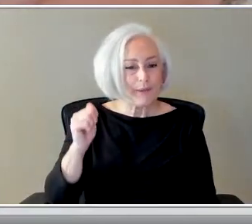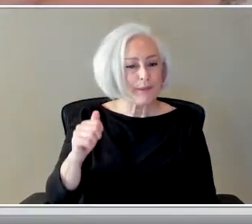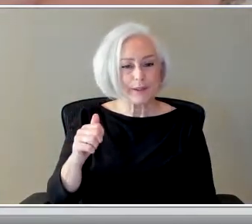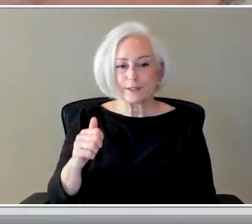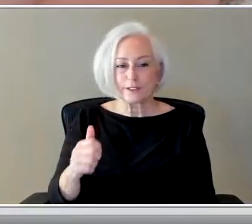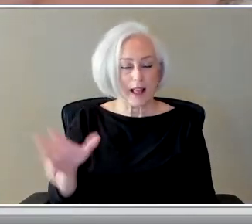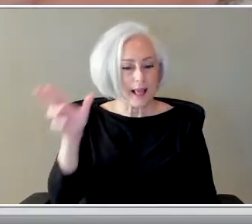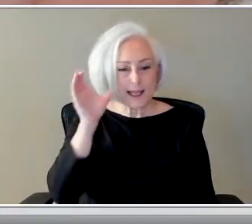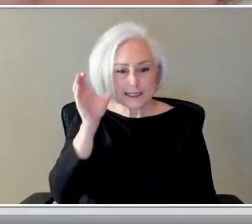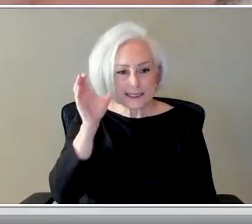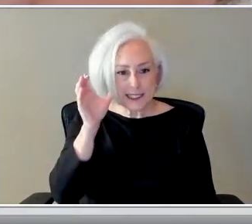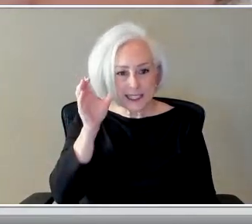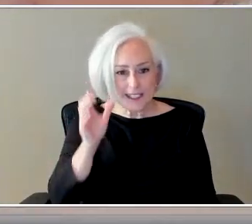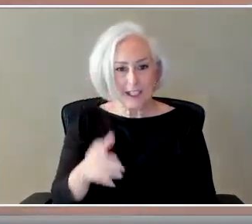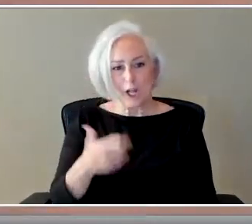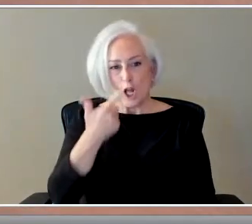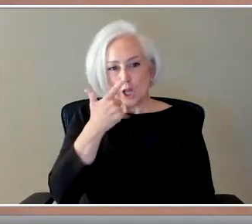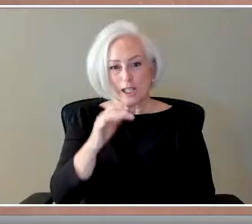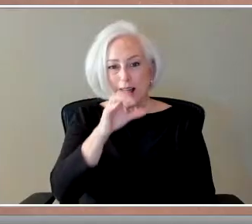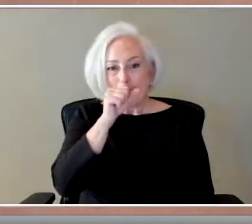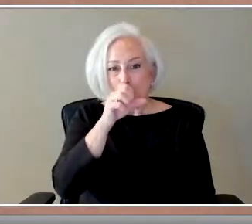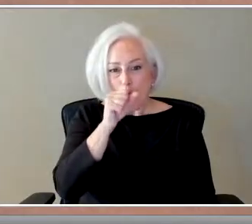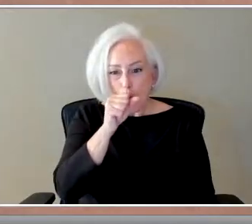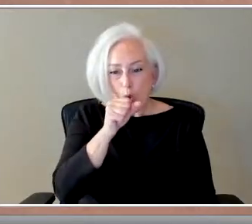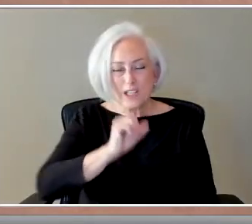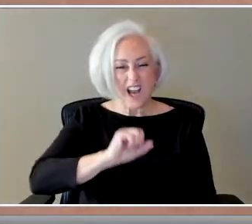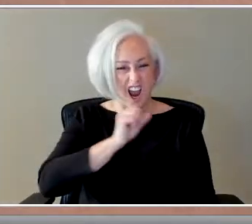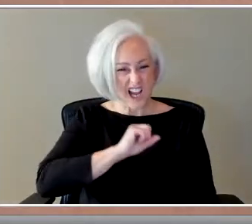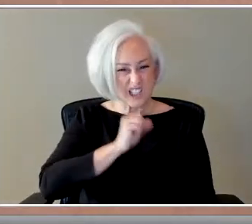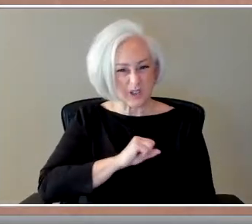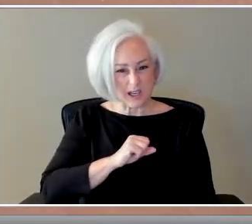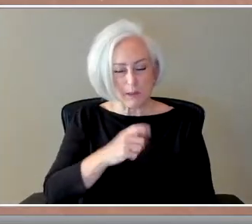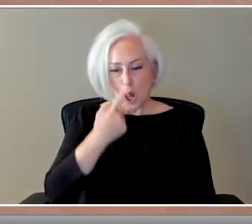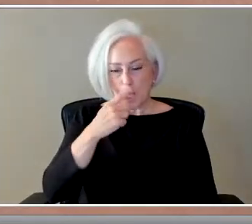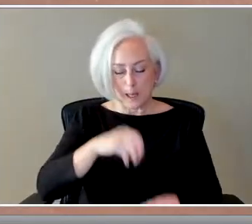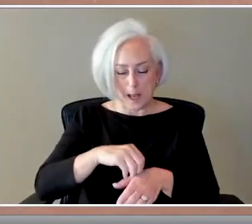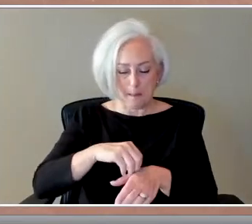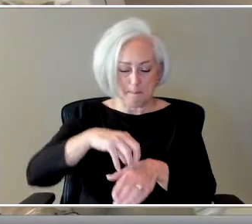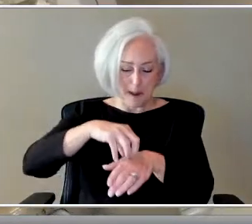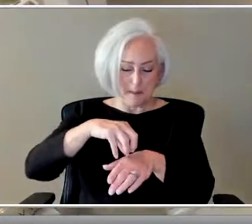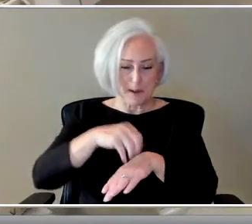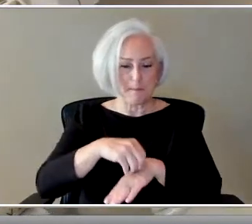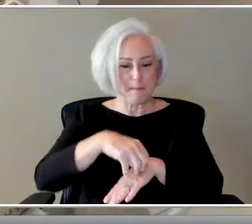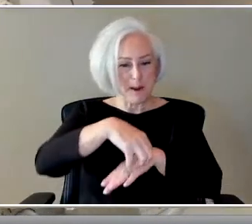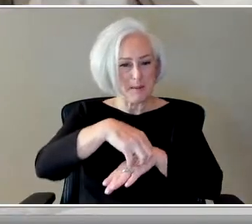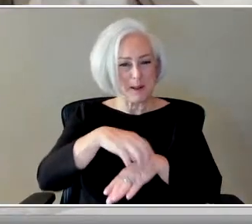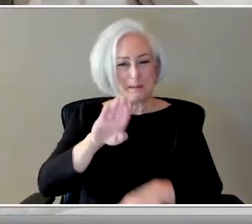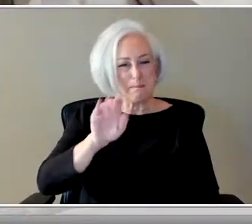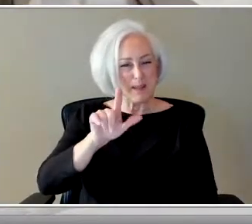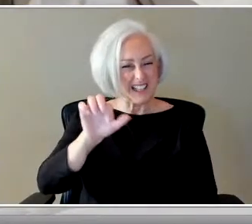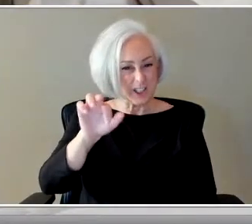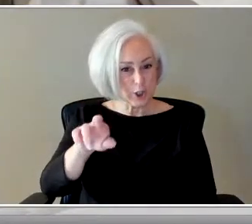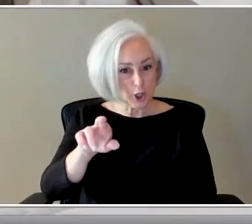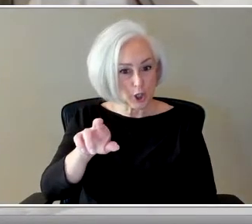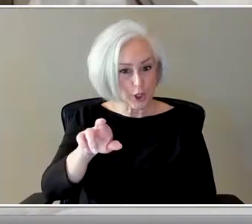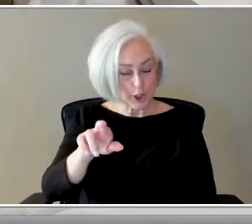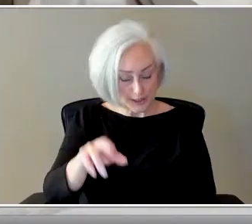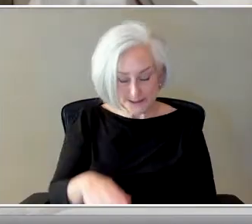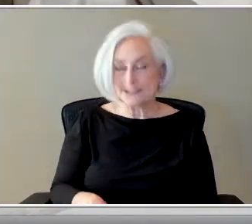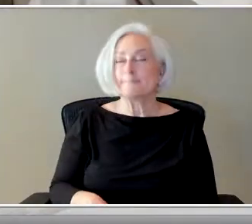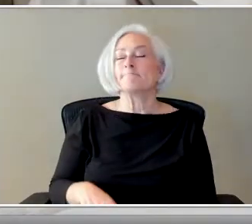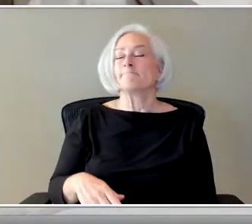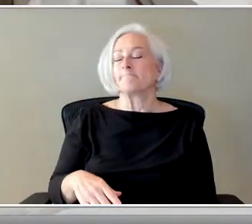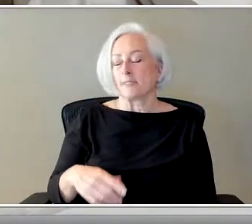the orange, and it looks like little bubbles, like kind of like a smaller blister. It looked like an orange peel. Finally, she drove 2 hours